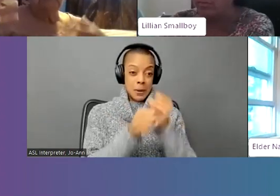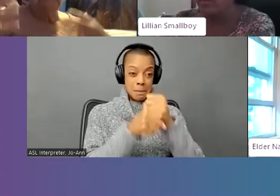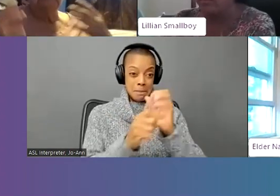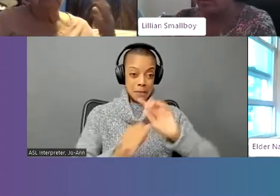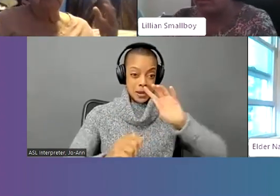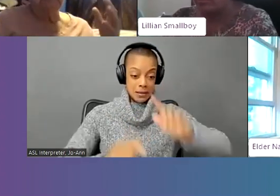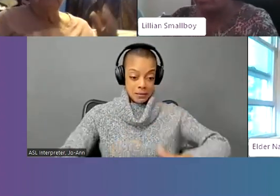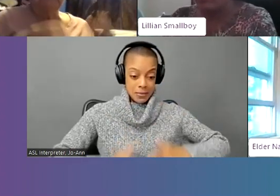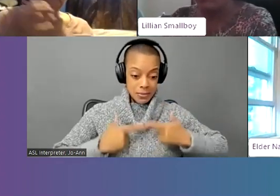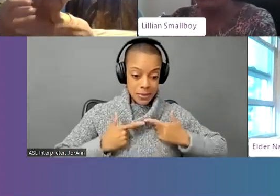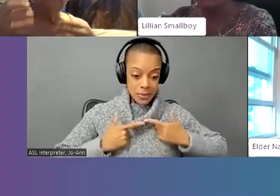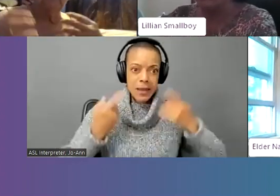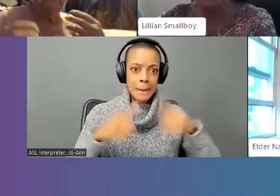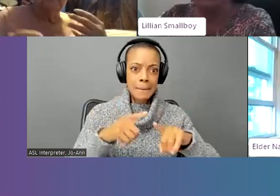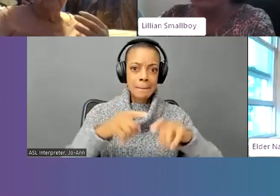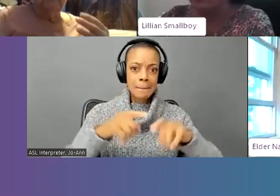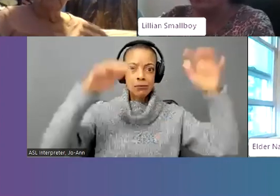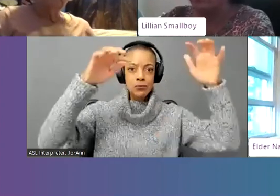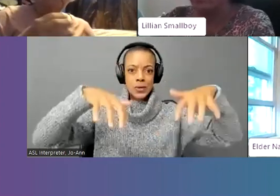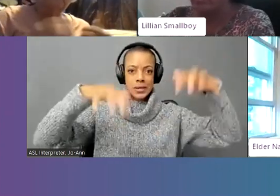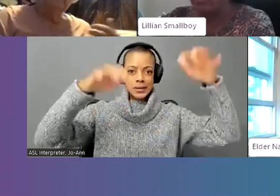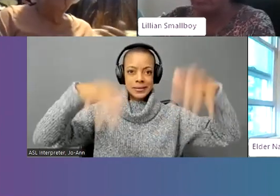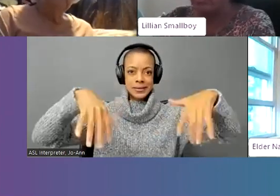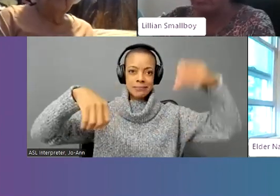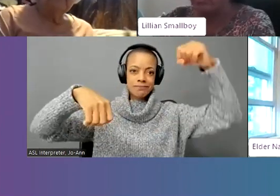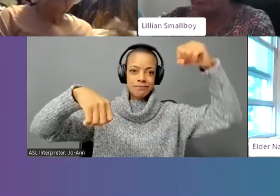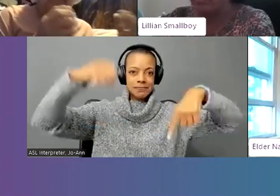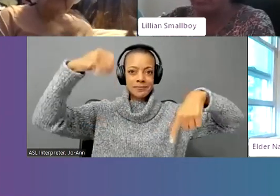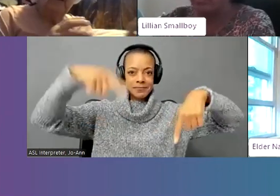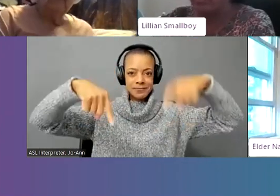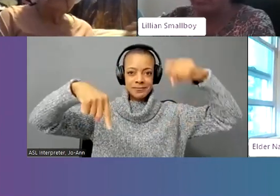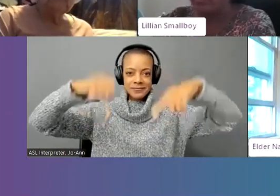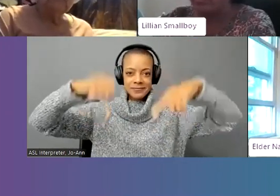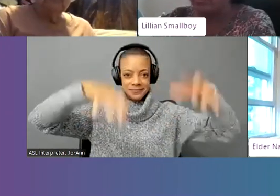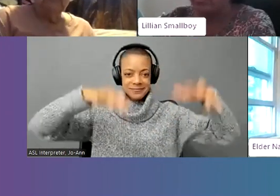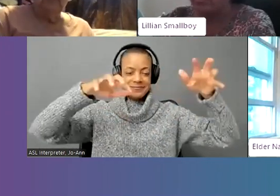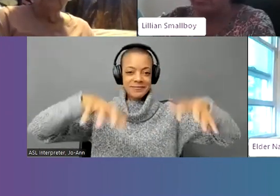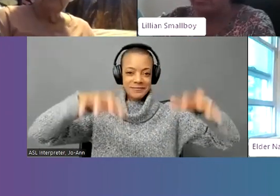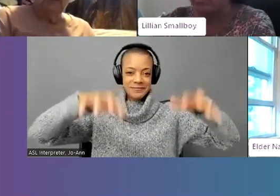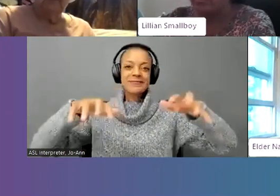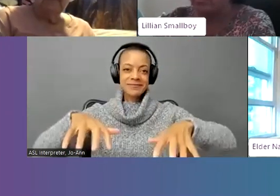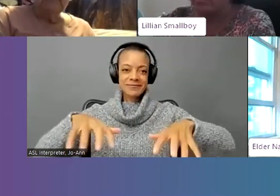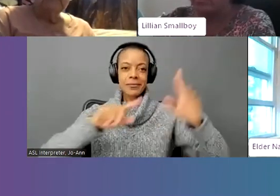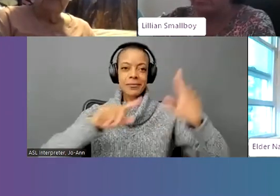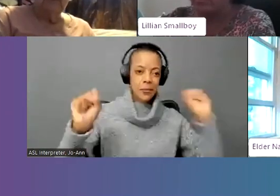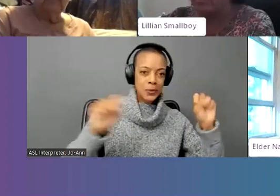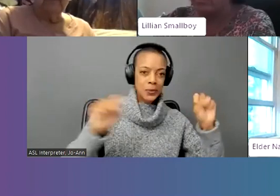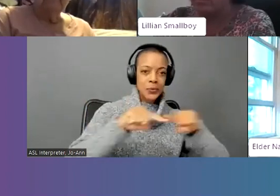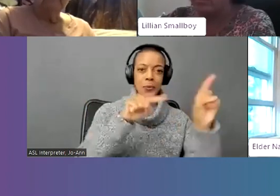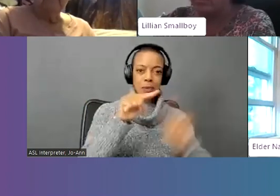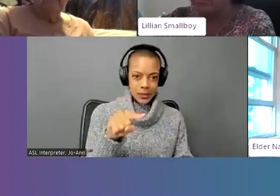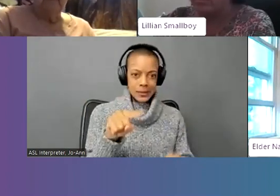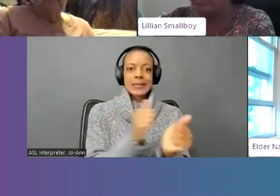and the lightning are coming together, and then shortly after that, the rain comes, and those are our babies that are